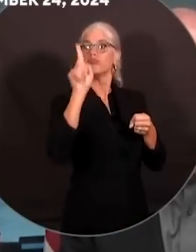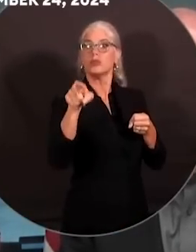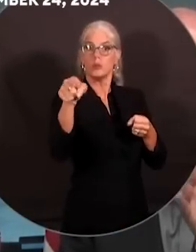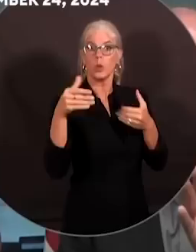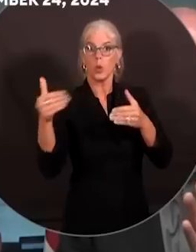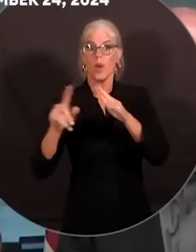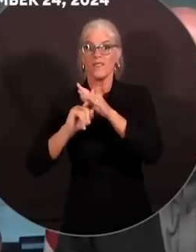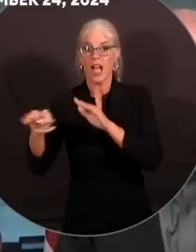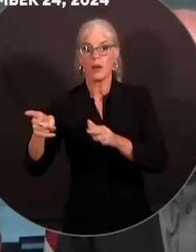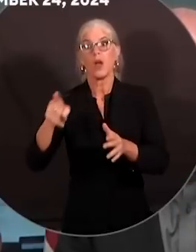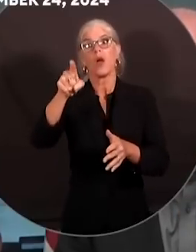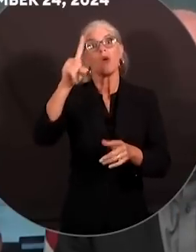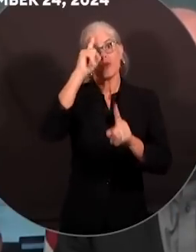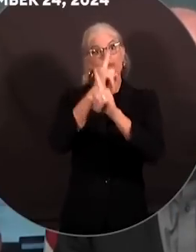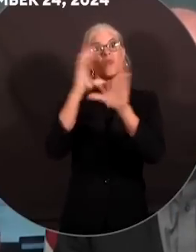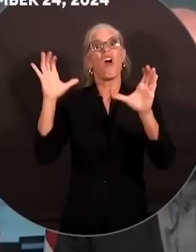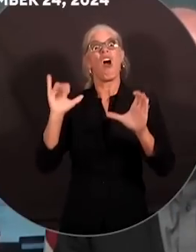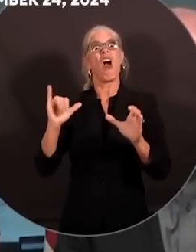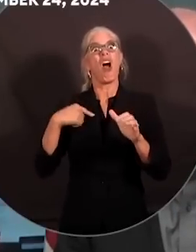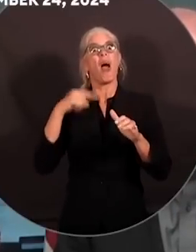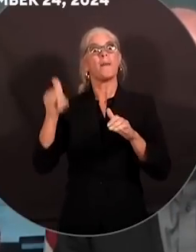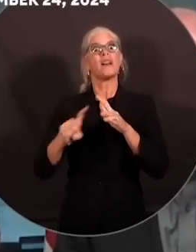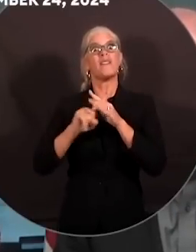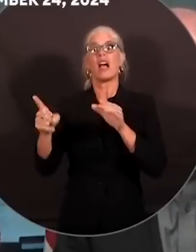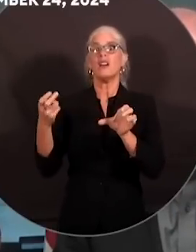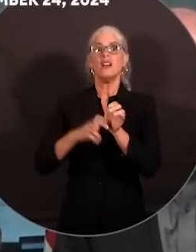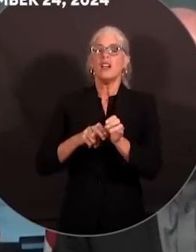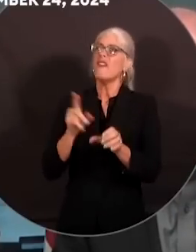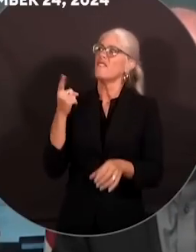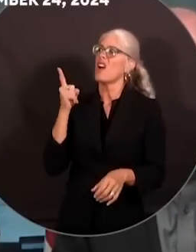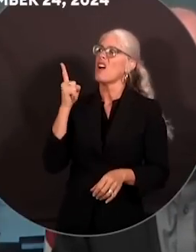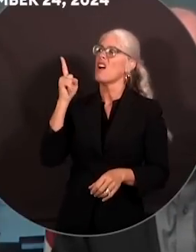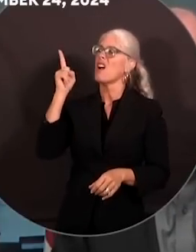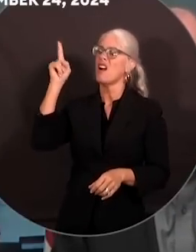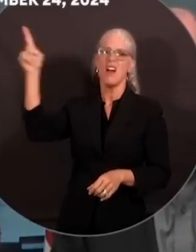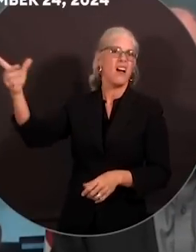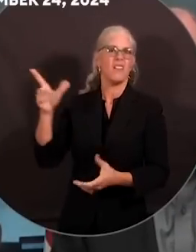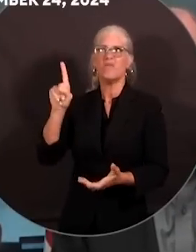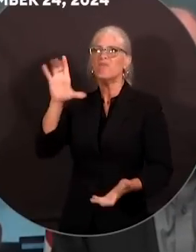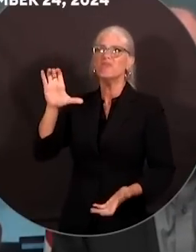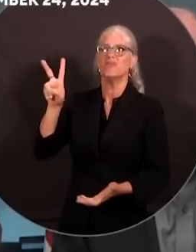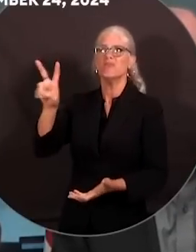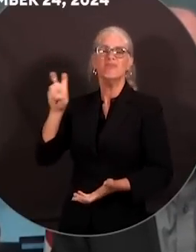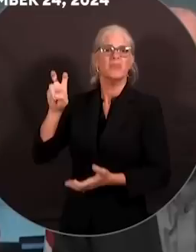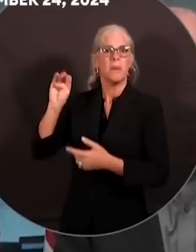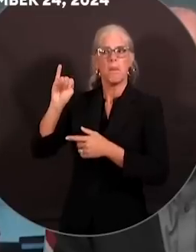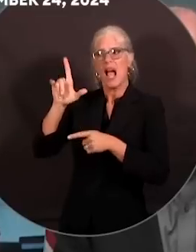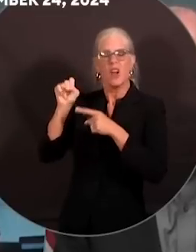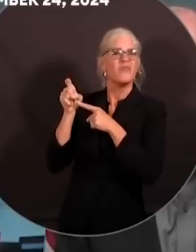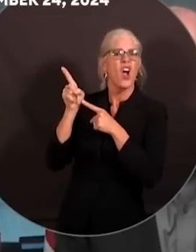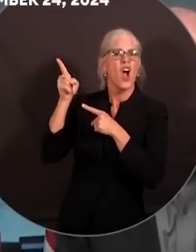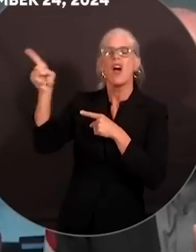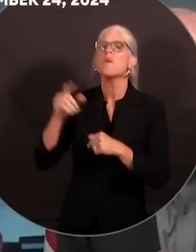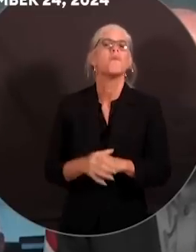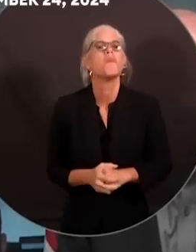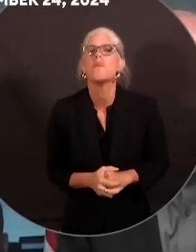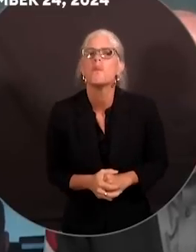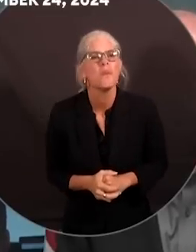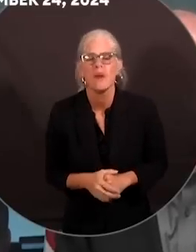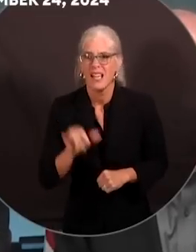in the car and drive a couple hundred miles to just get away from any impacts of the storm. If you're on one of those low-lying areas,